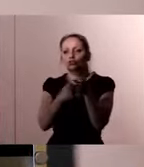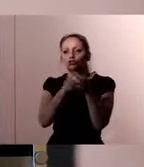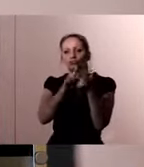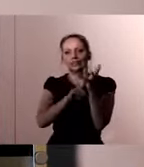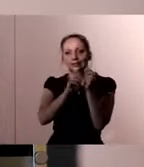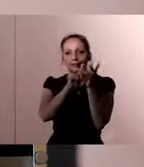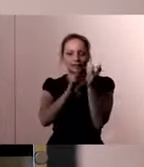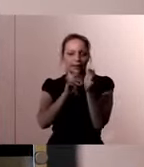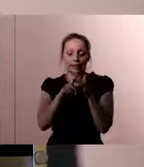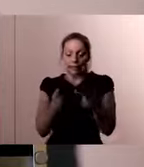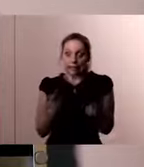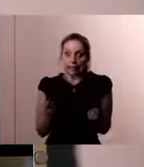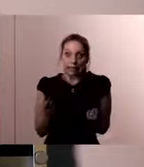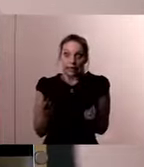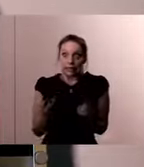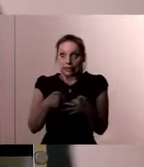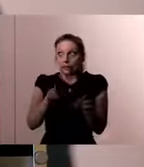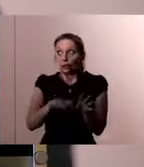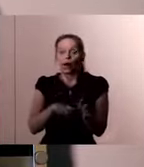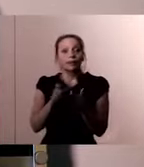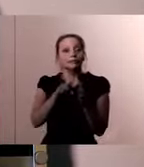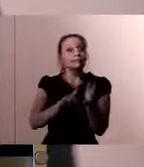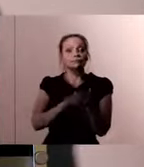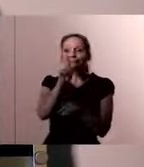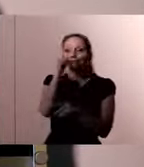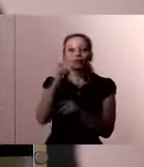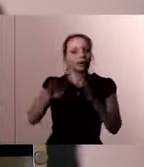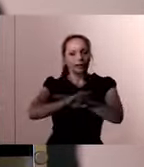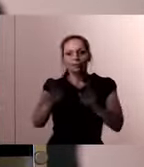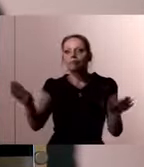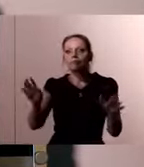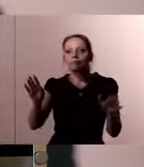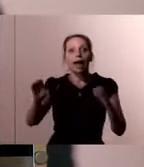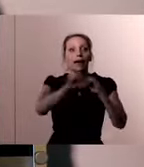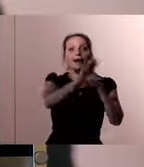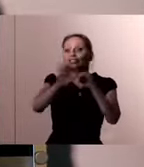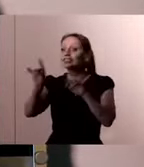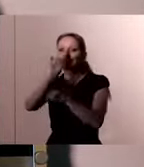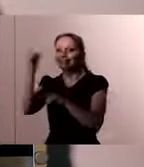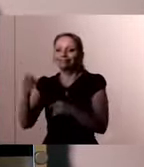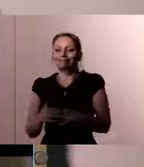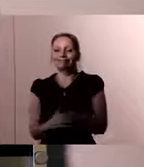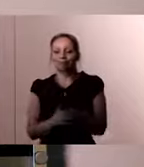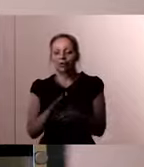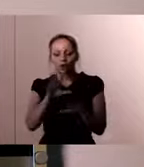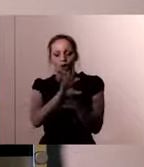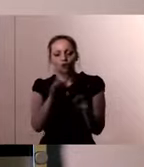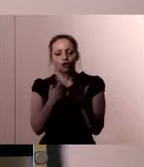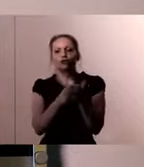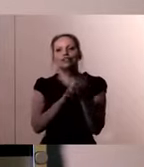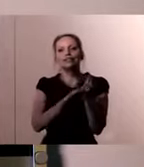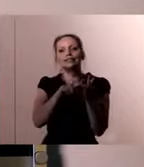There's no easy way for us to deal with this. You cannot ban advertising. It's not realistic, and it's not